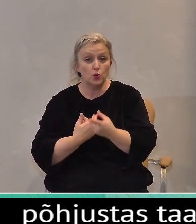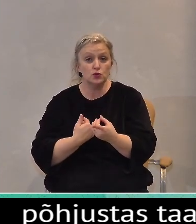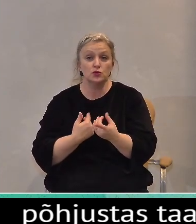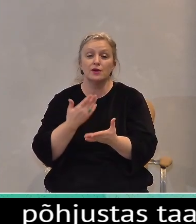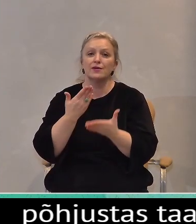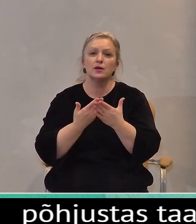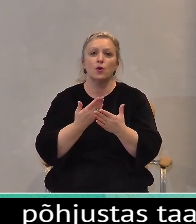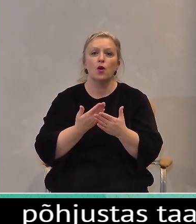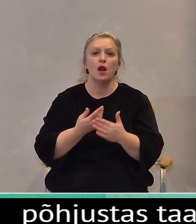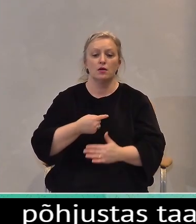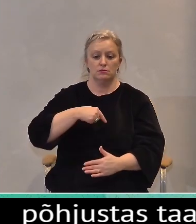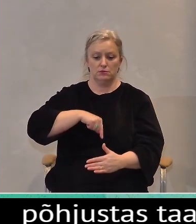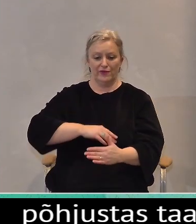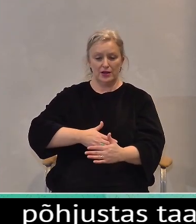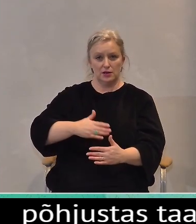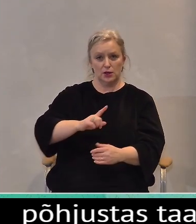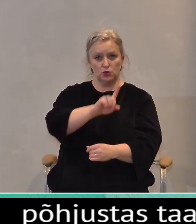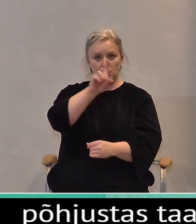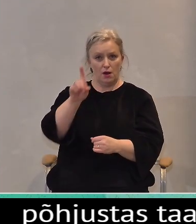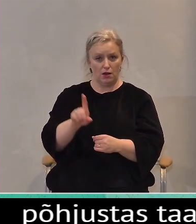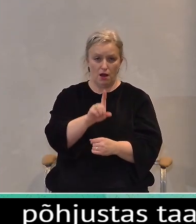variety of brain damage